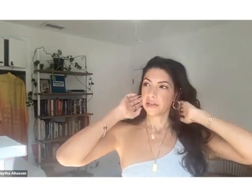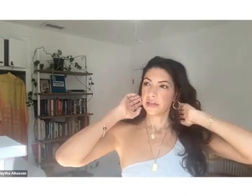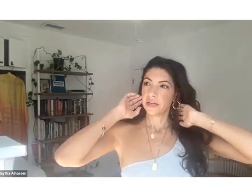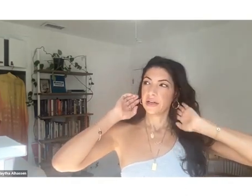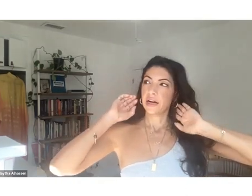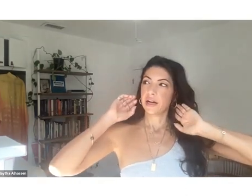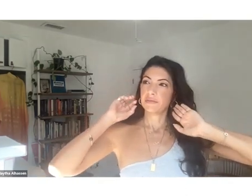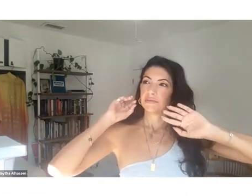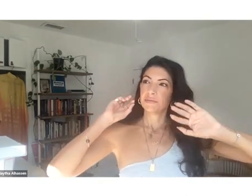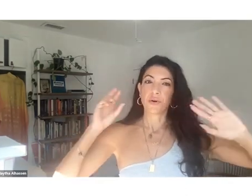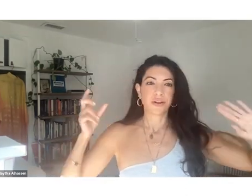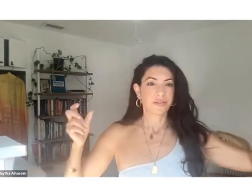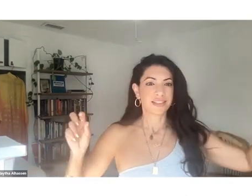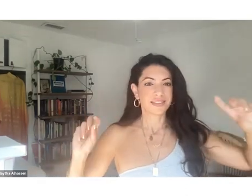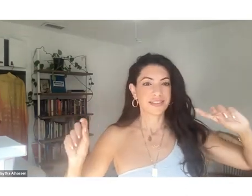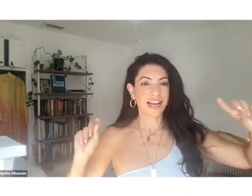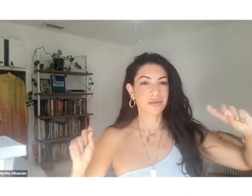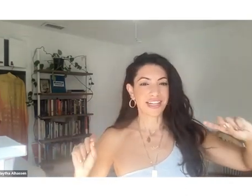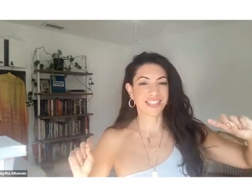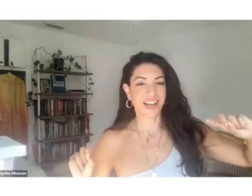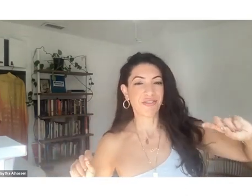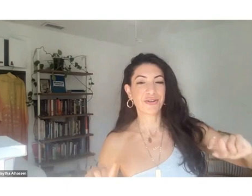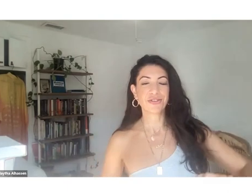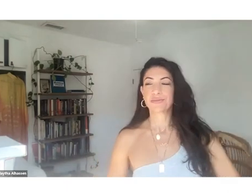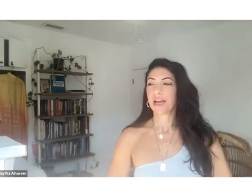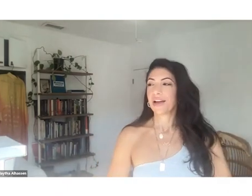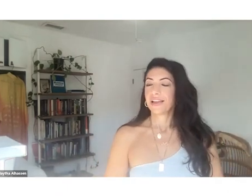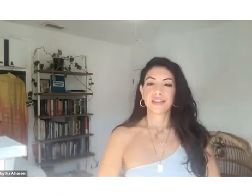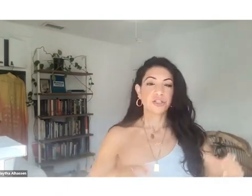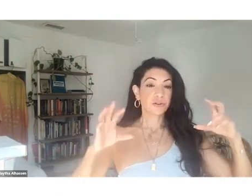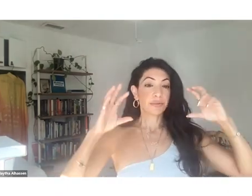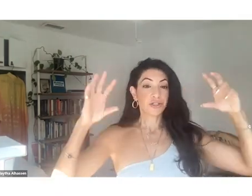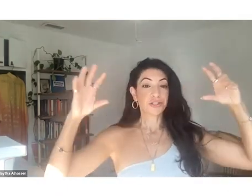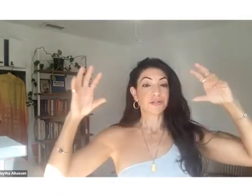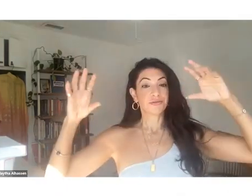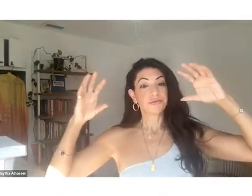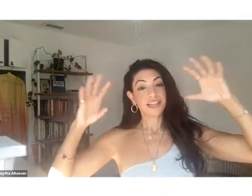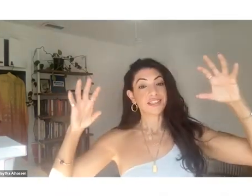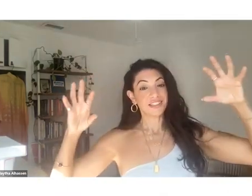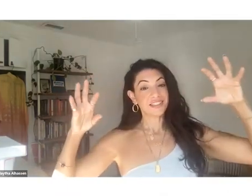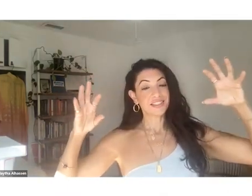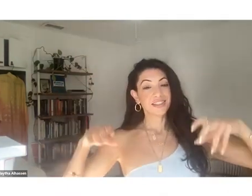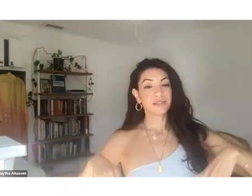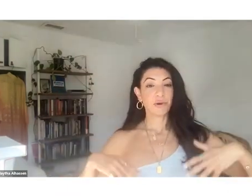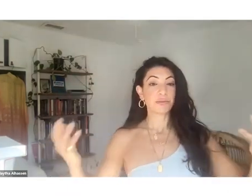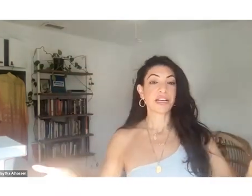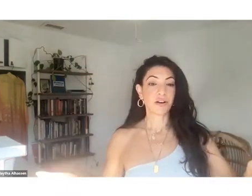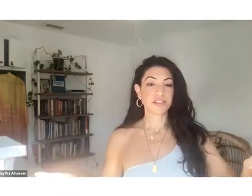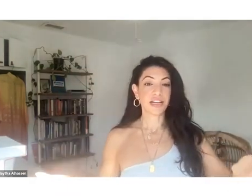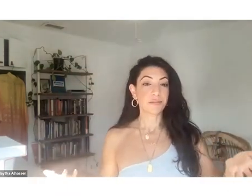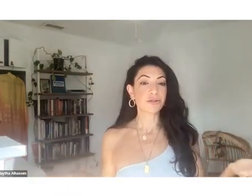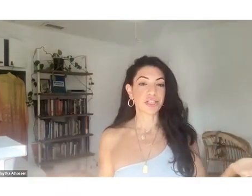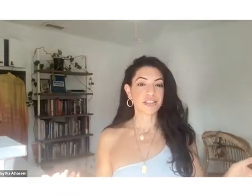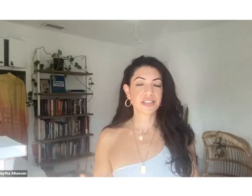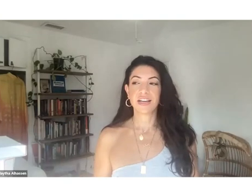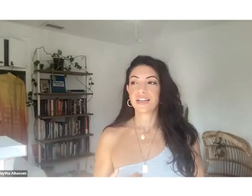had more than text-based cell phones. They showed him pictures of faces, what we might call